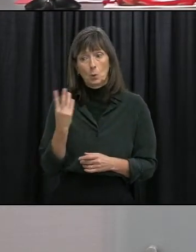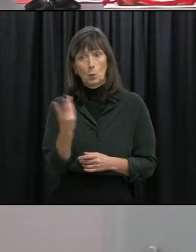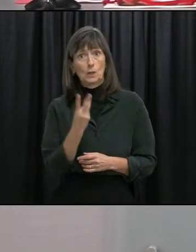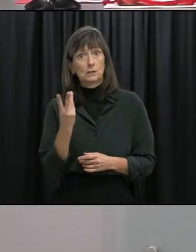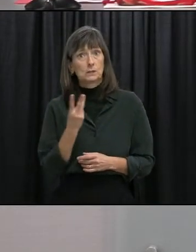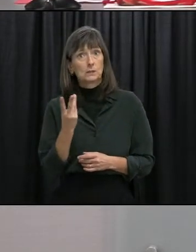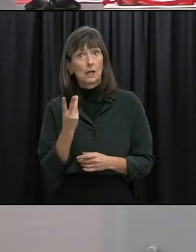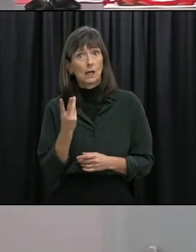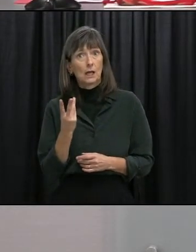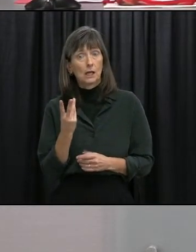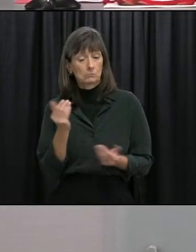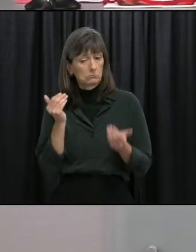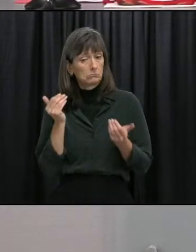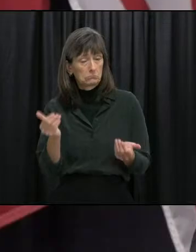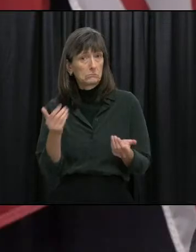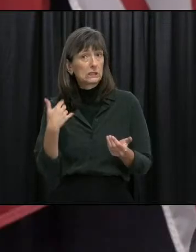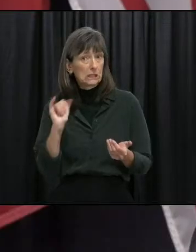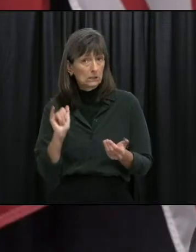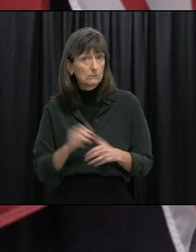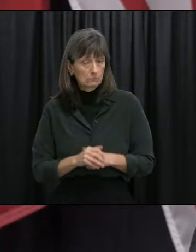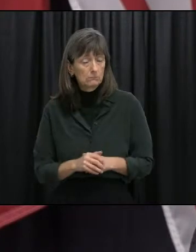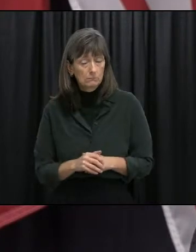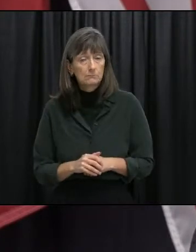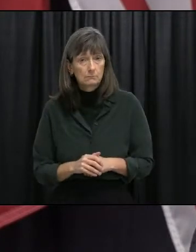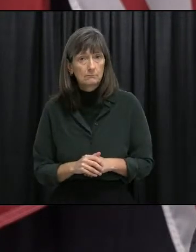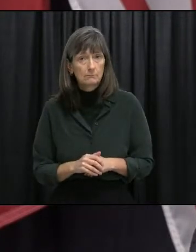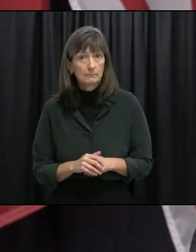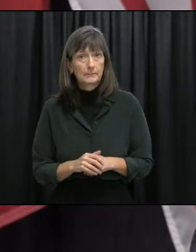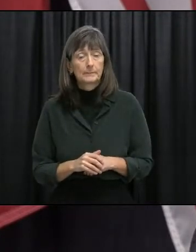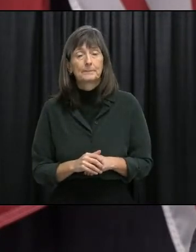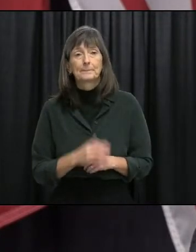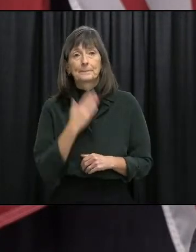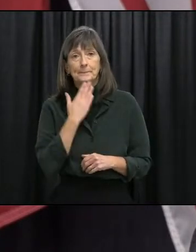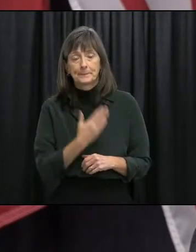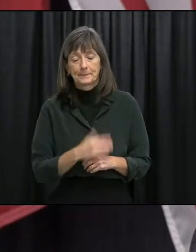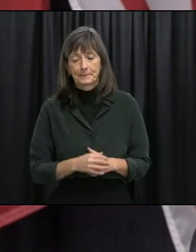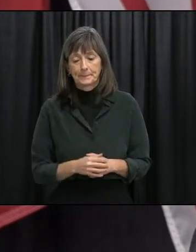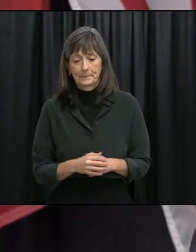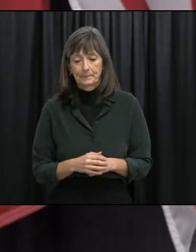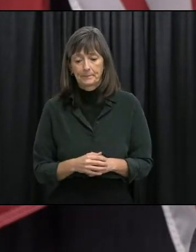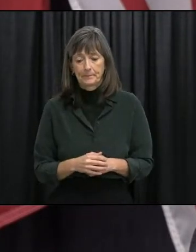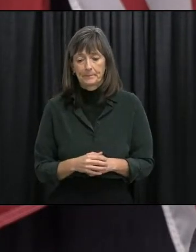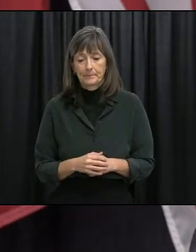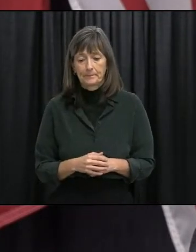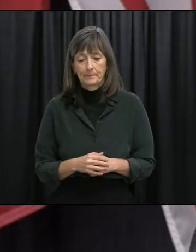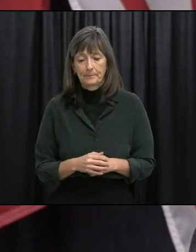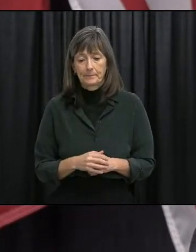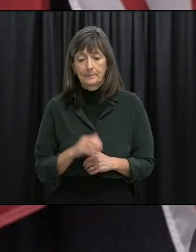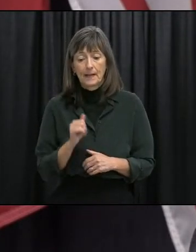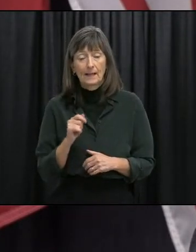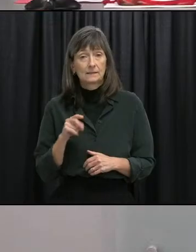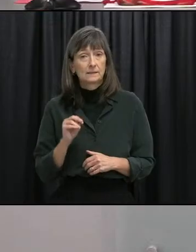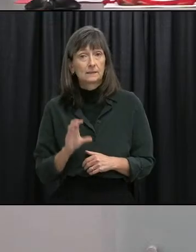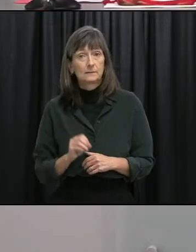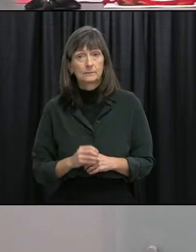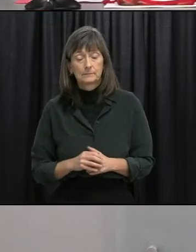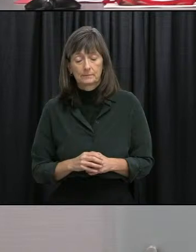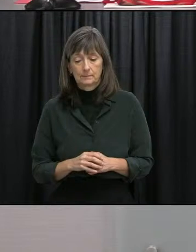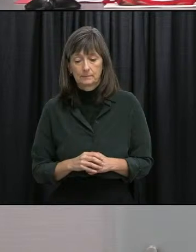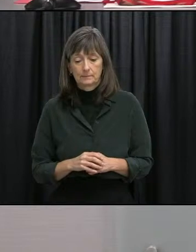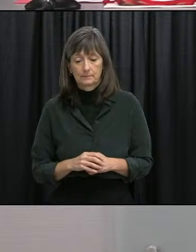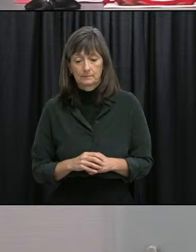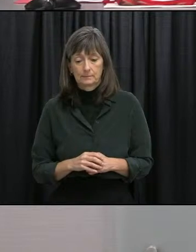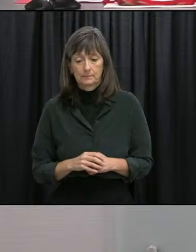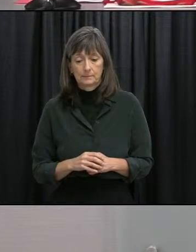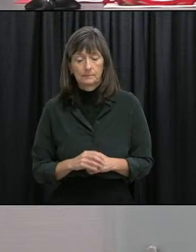Wednesday would still be on. Thank you. And Allison, did you have anything further to